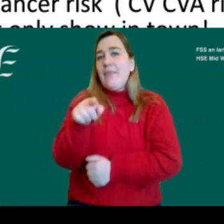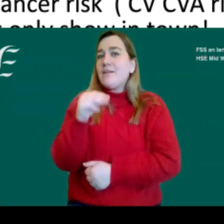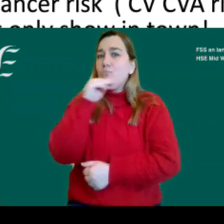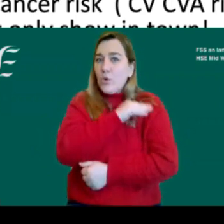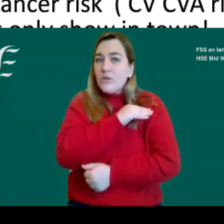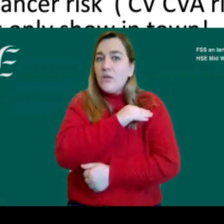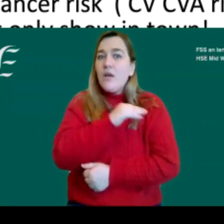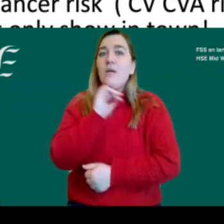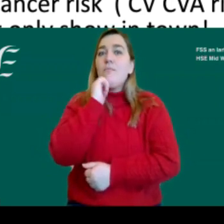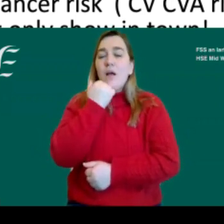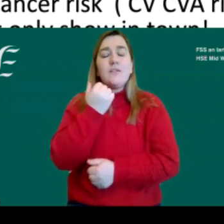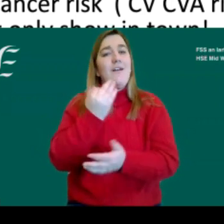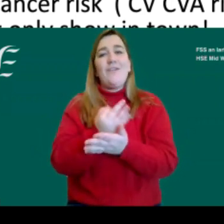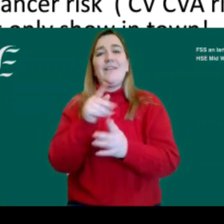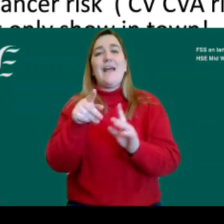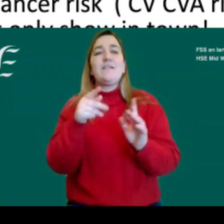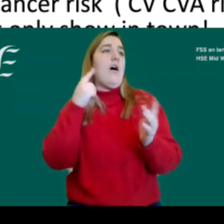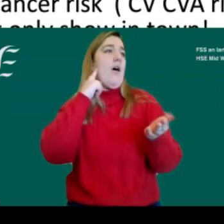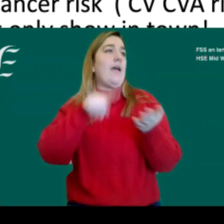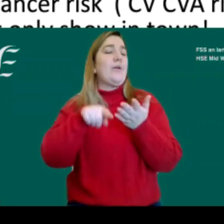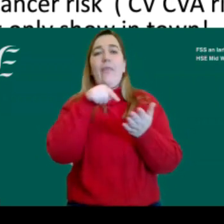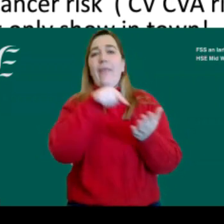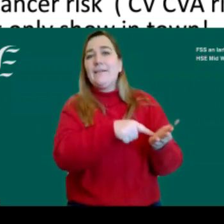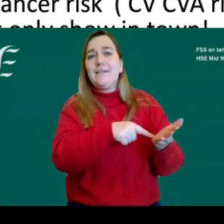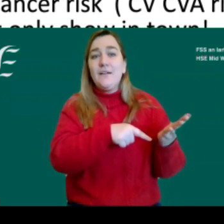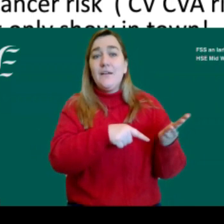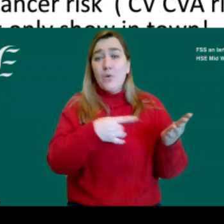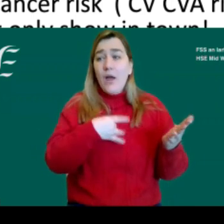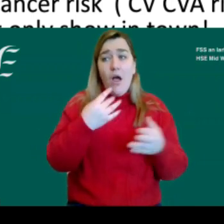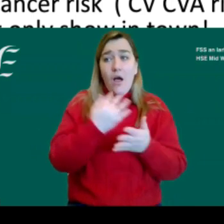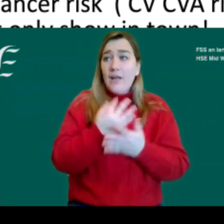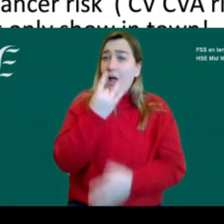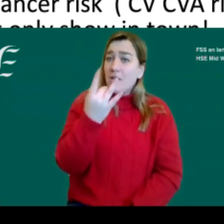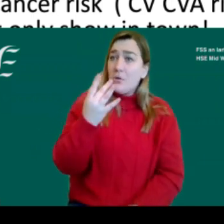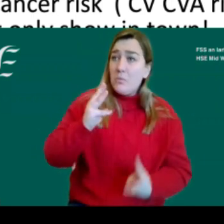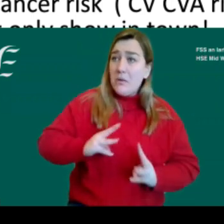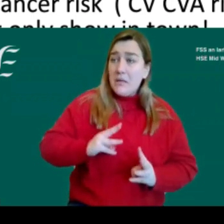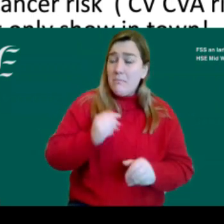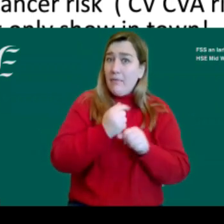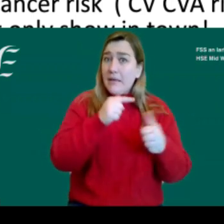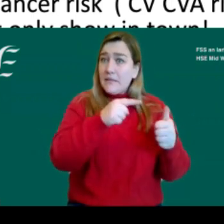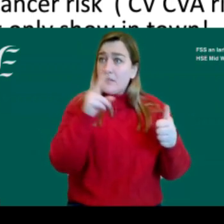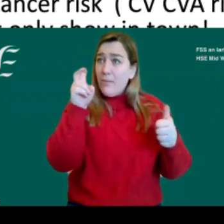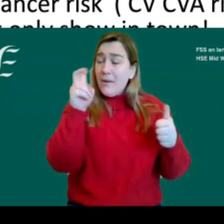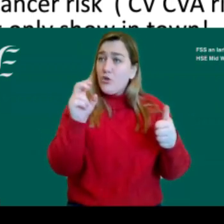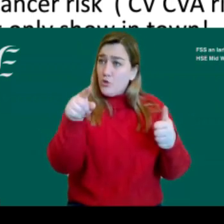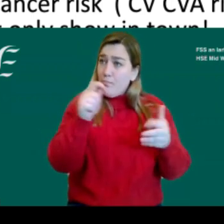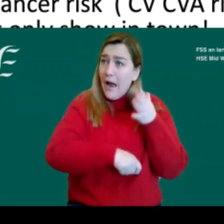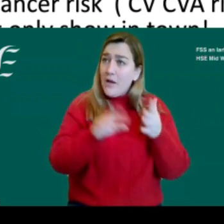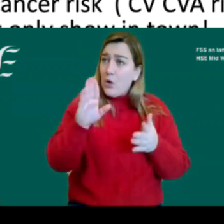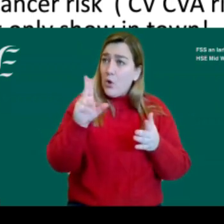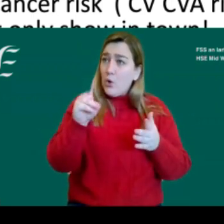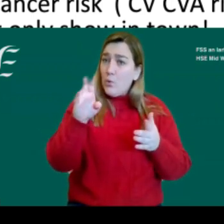women about that. And even if you can't take HRT in a pill or a patch, there's hardly any reason why you can't take vaginal estrogen, and it really can